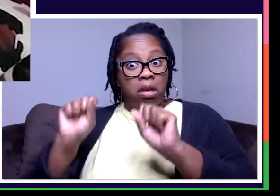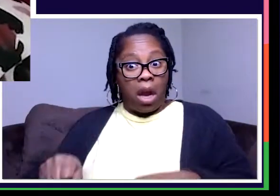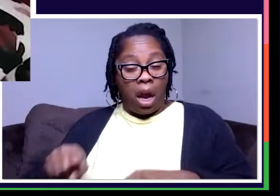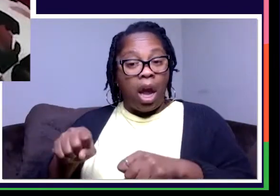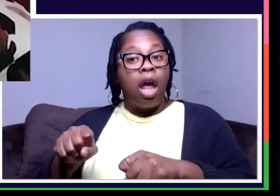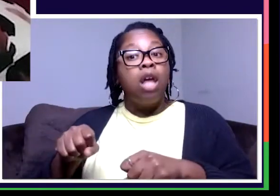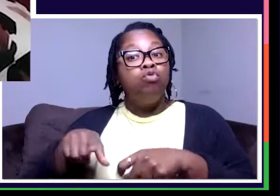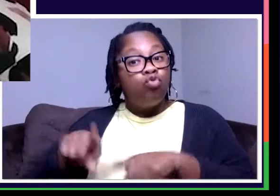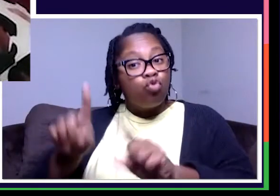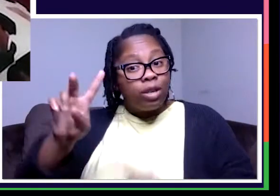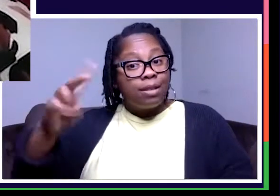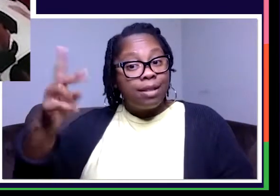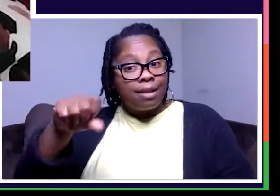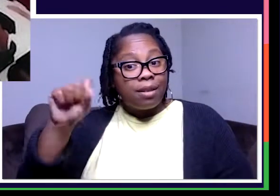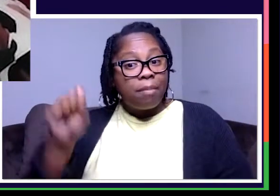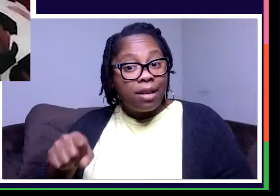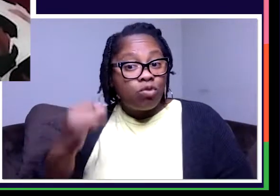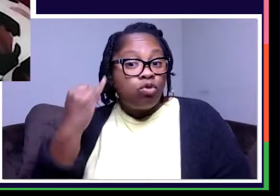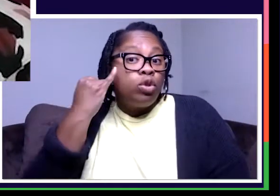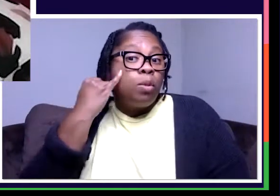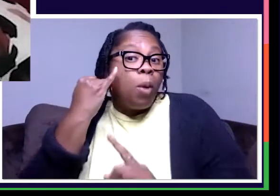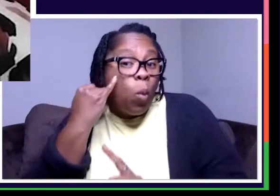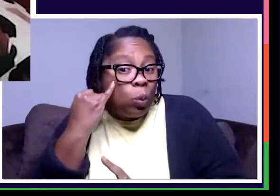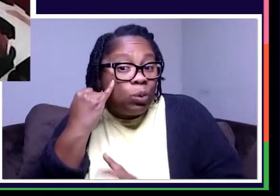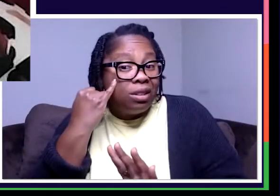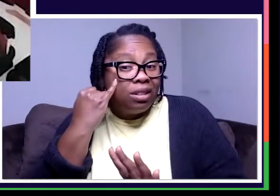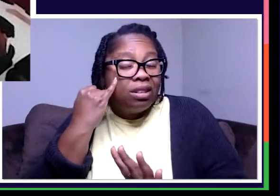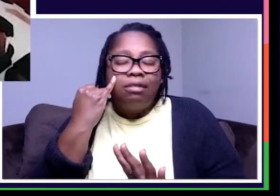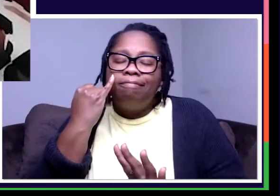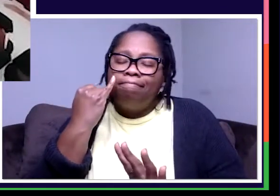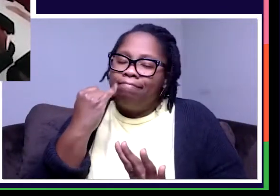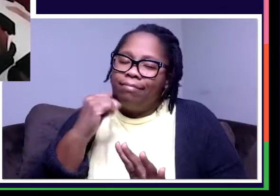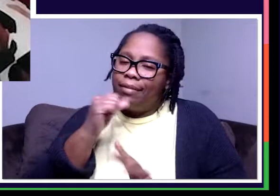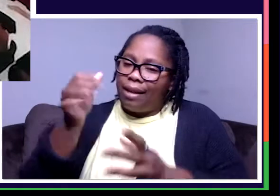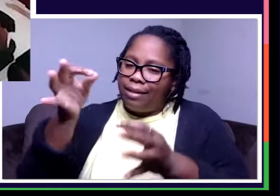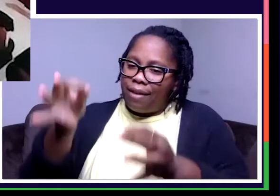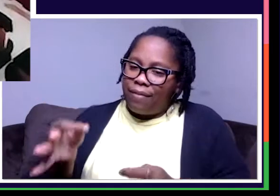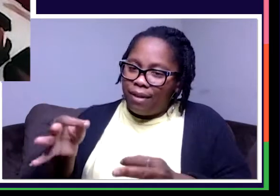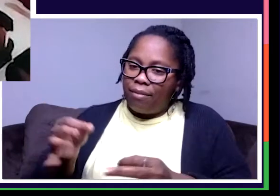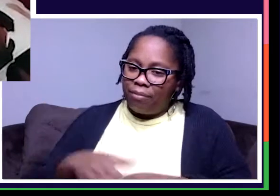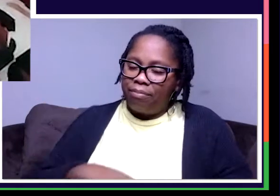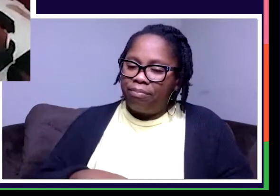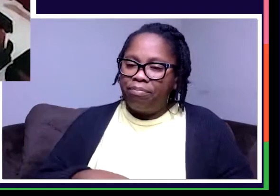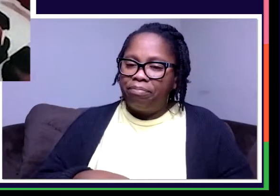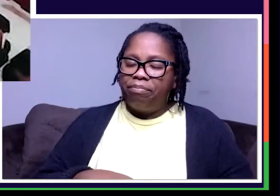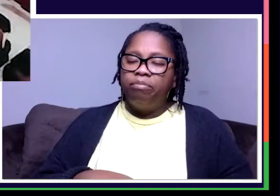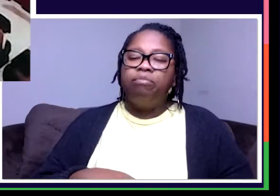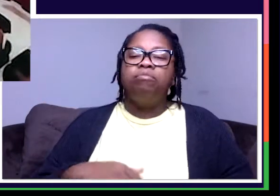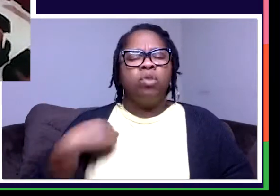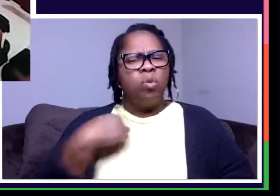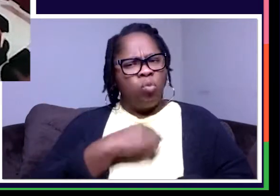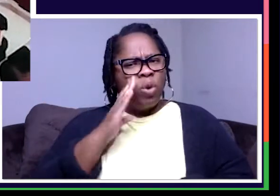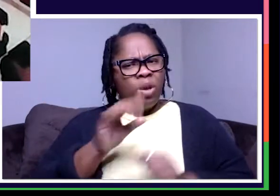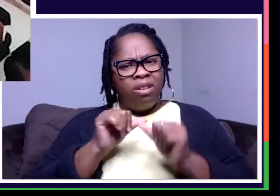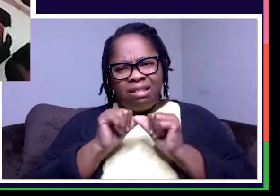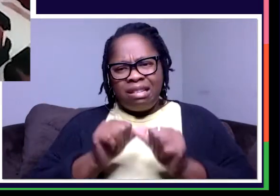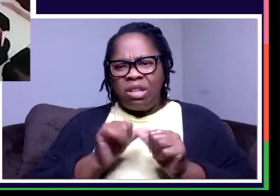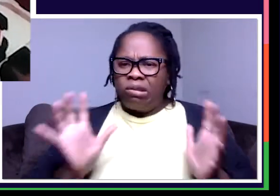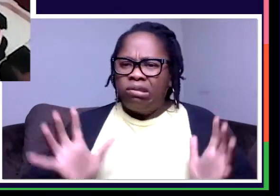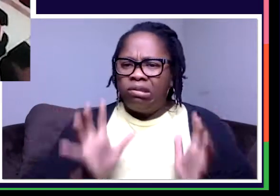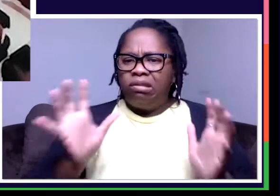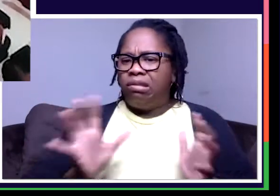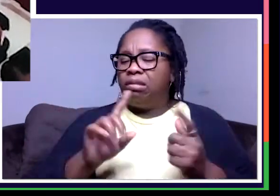return becomes possible at some point during the second semester, which is far from certain.